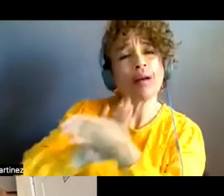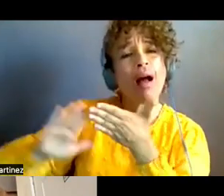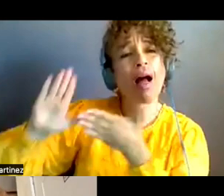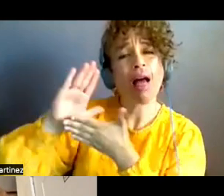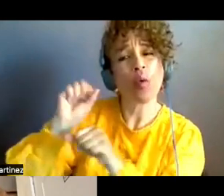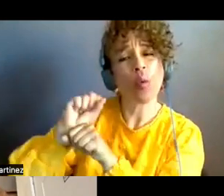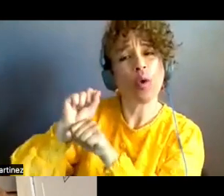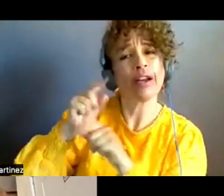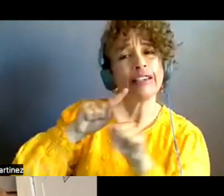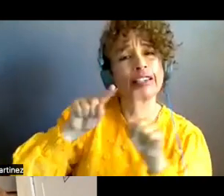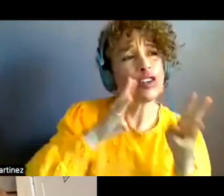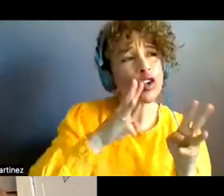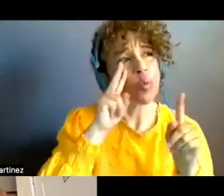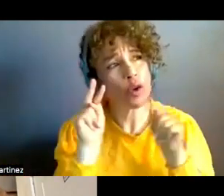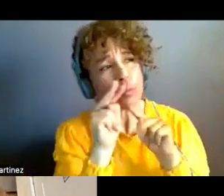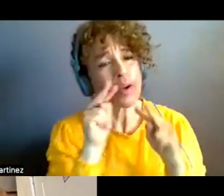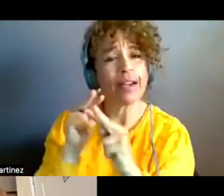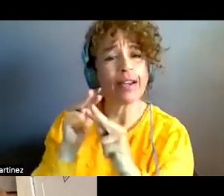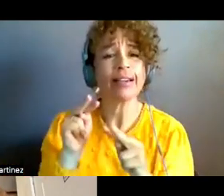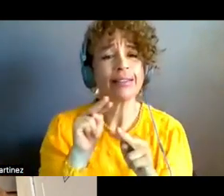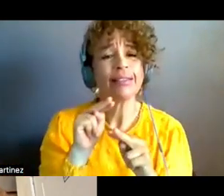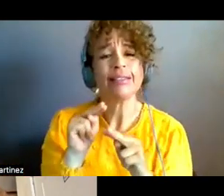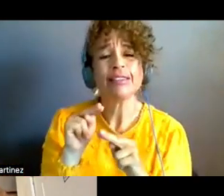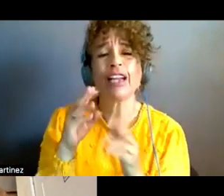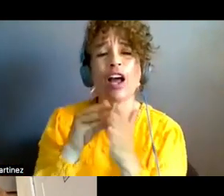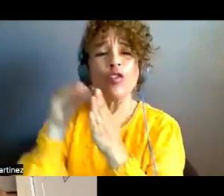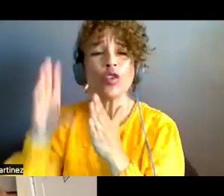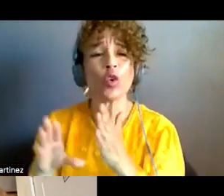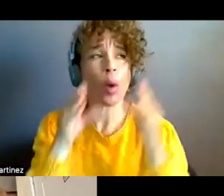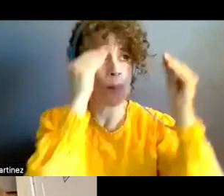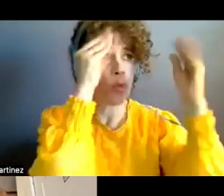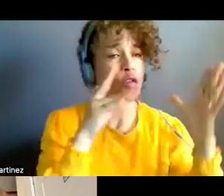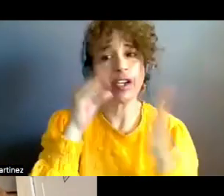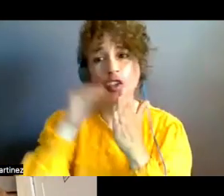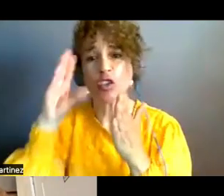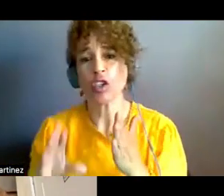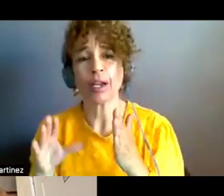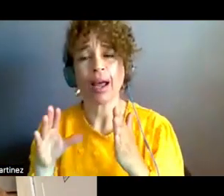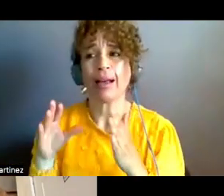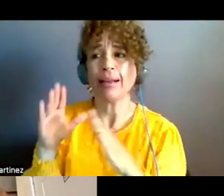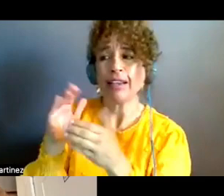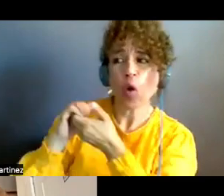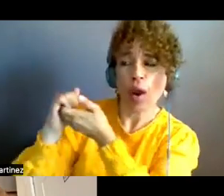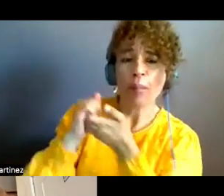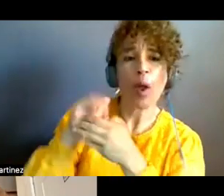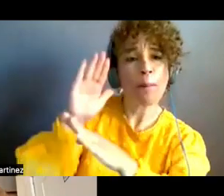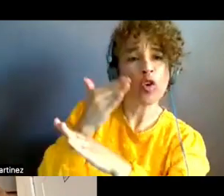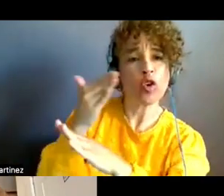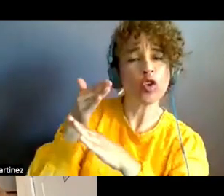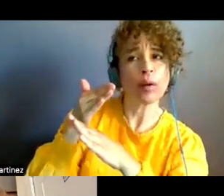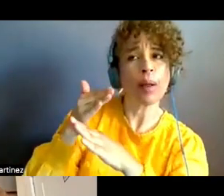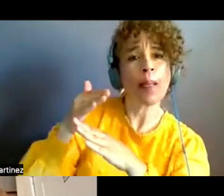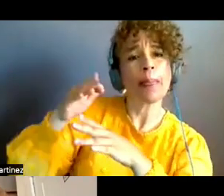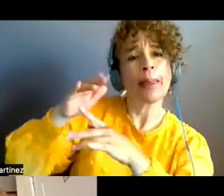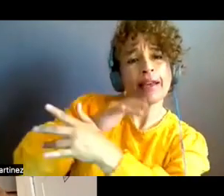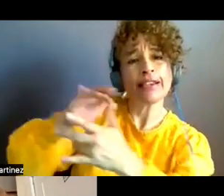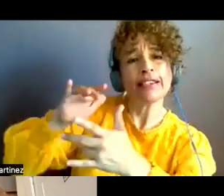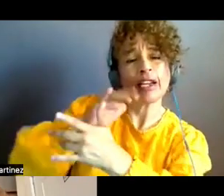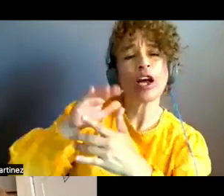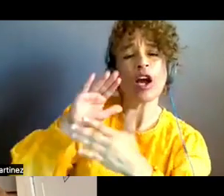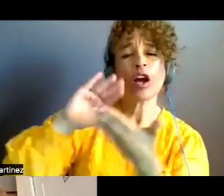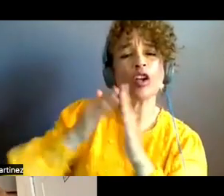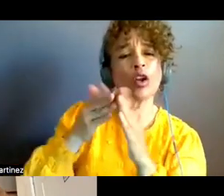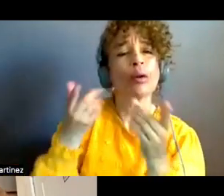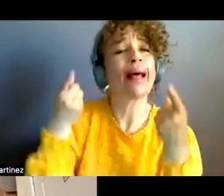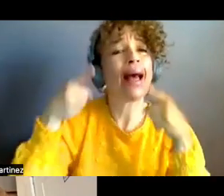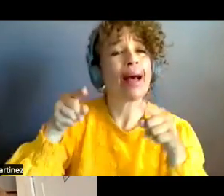as professors, of course, dedicated to their students, but also playing with them, collaborating with them, talking about our opinions about this passage